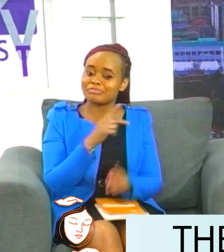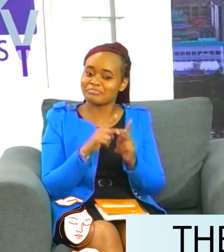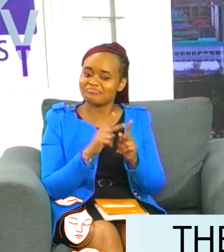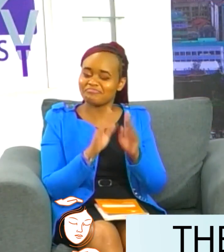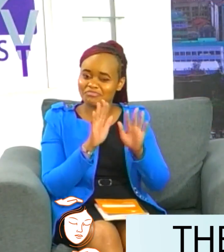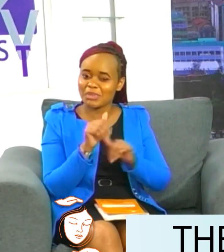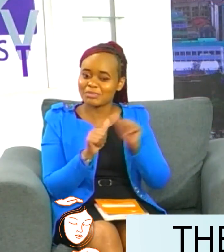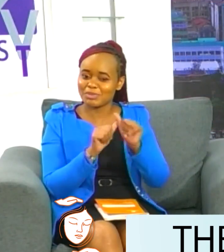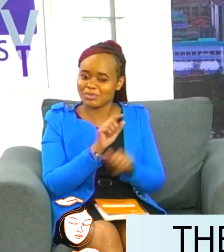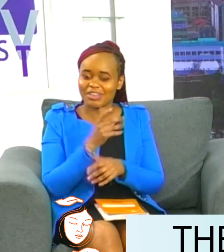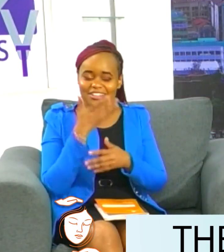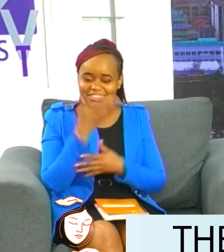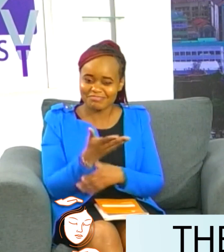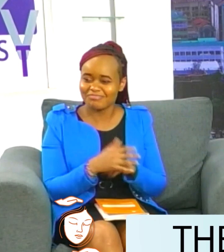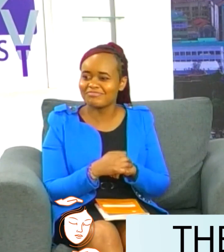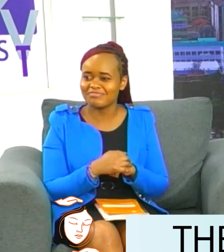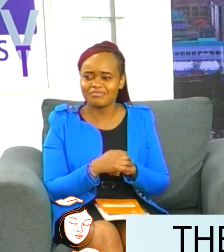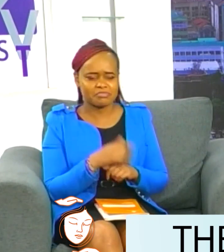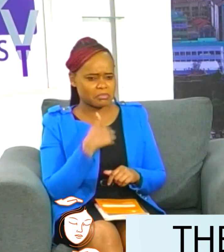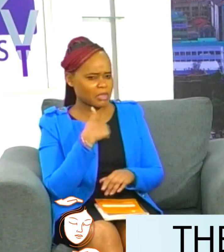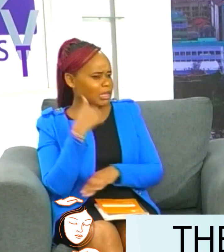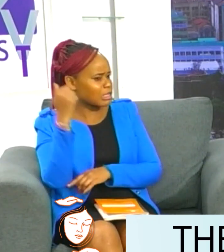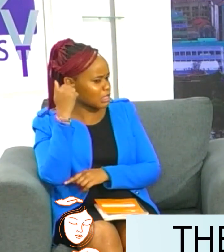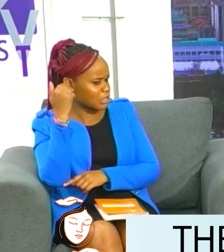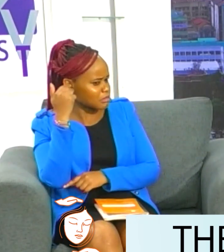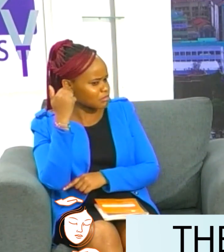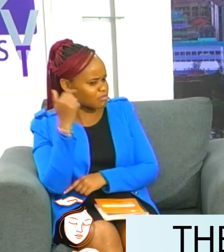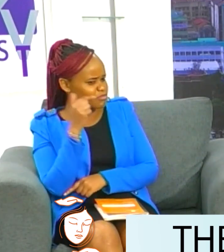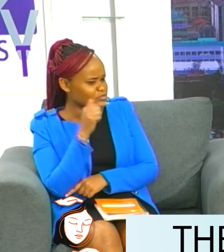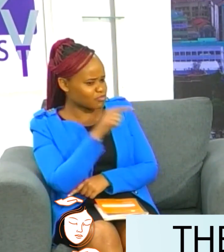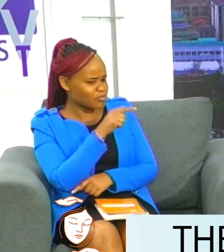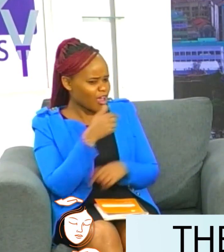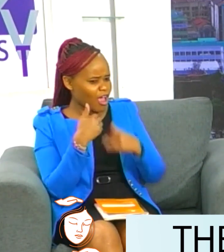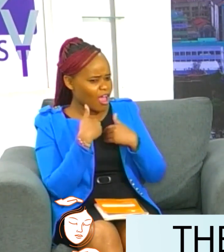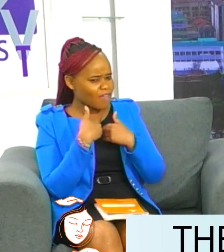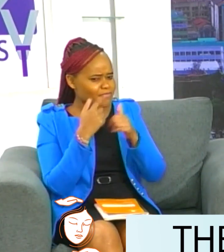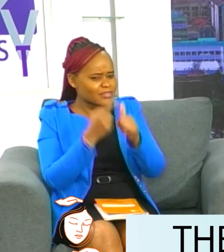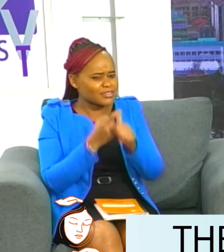Wow, that is very nice and very important to hear. Now,